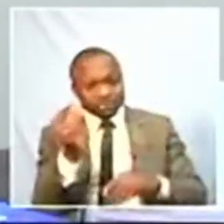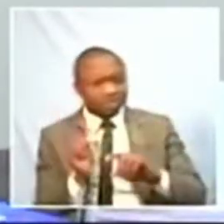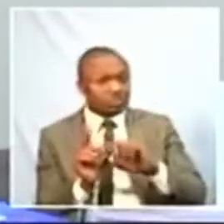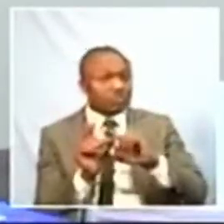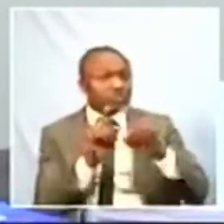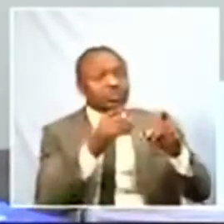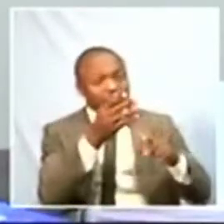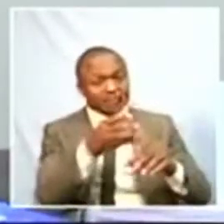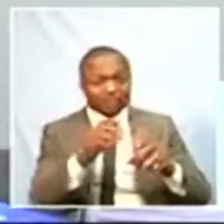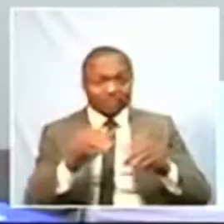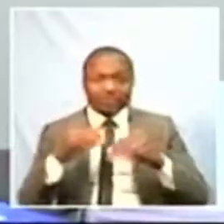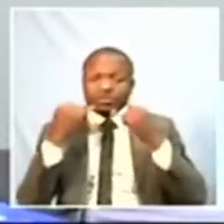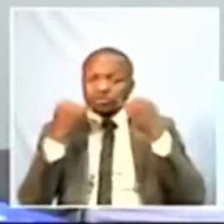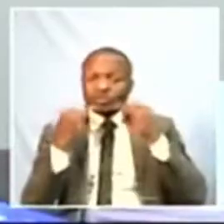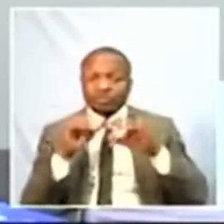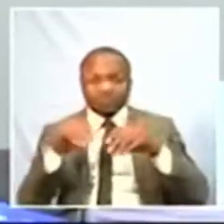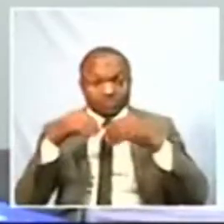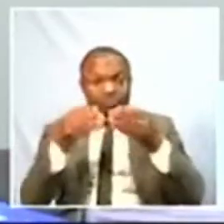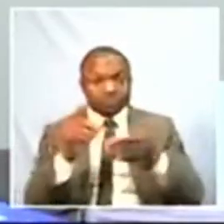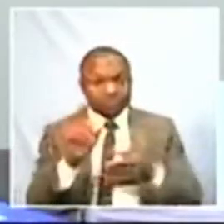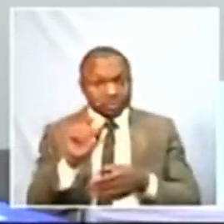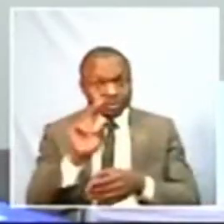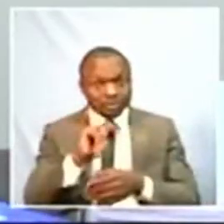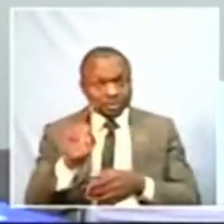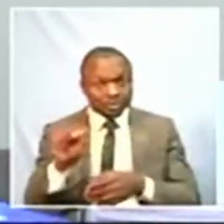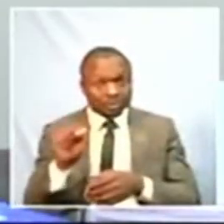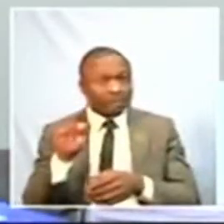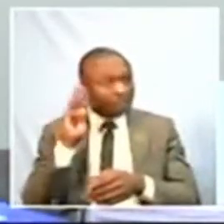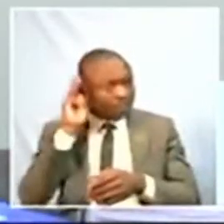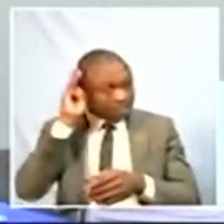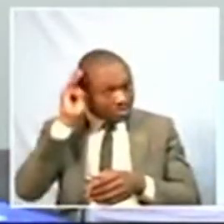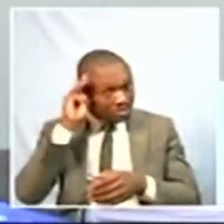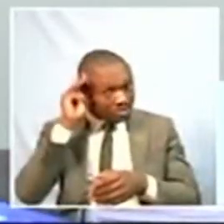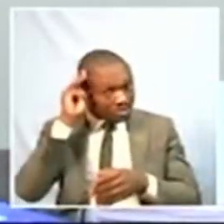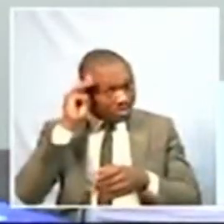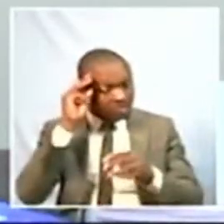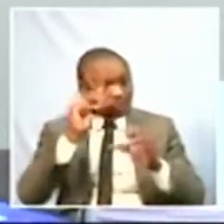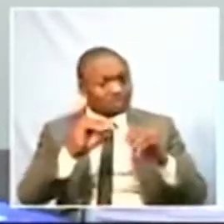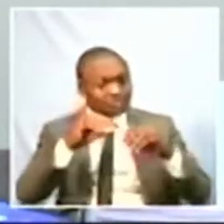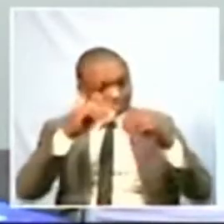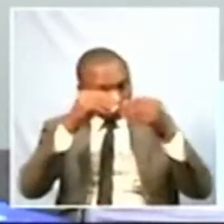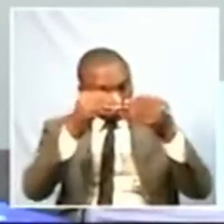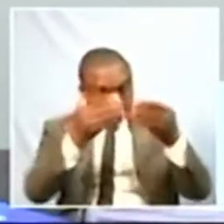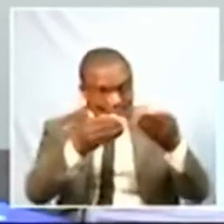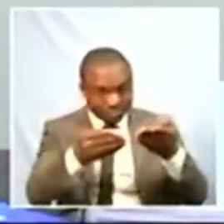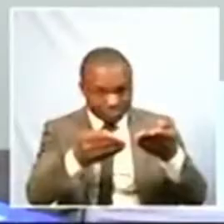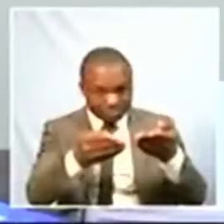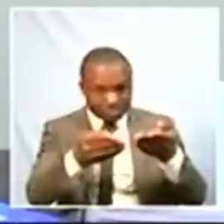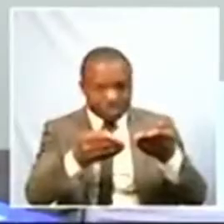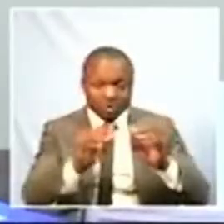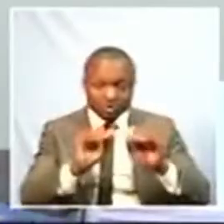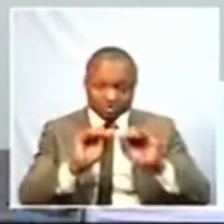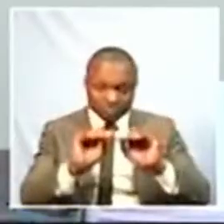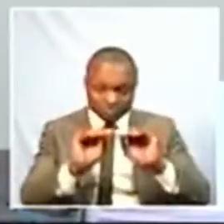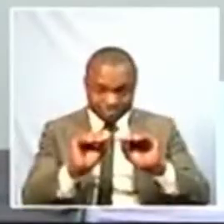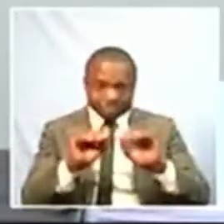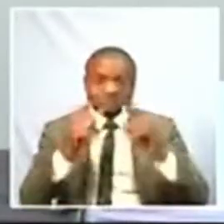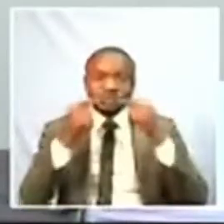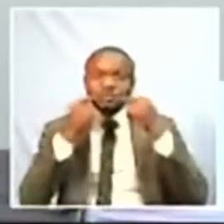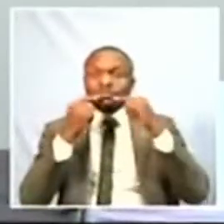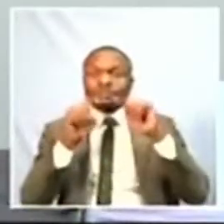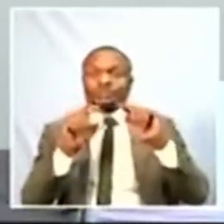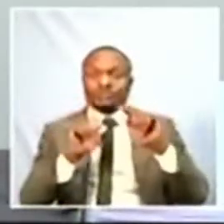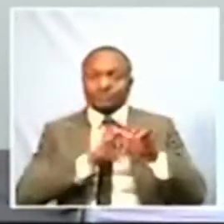that he gave is that in 2022, the ministry issued a circular that all the